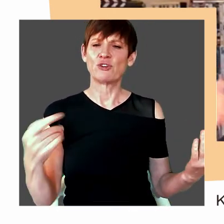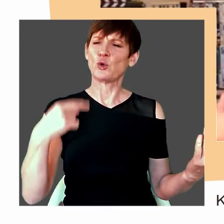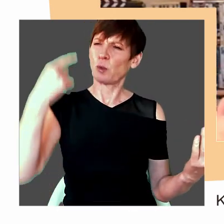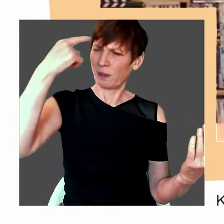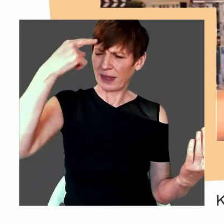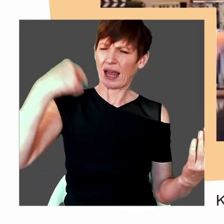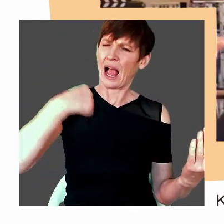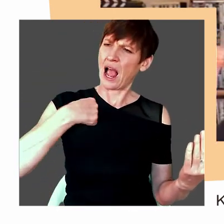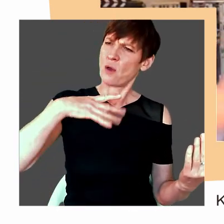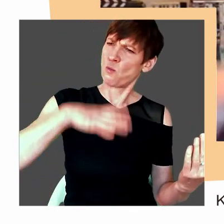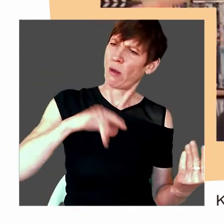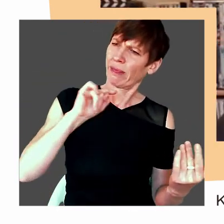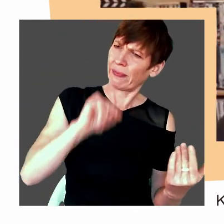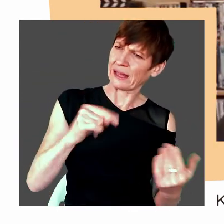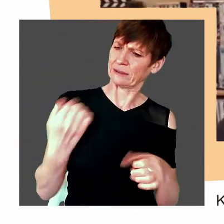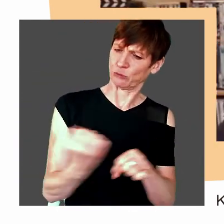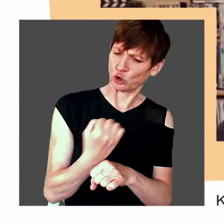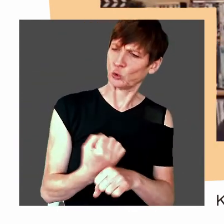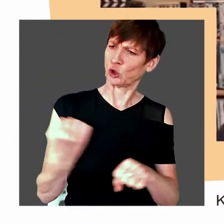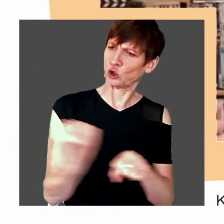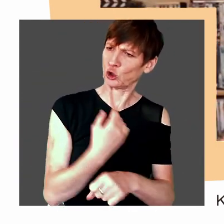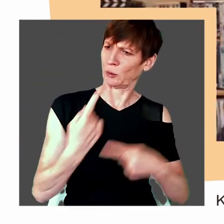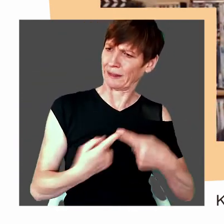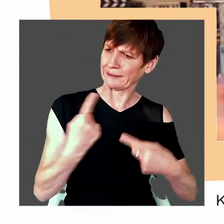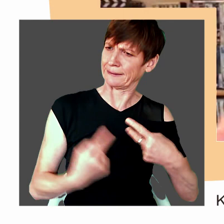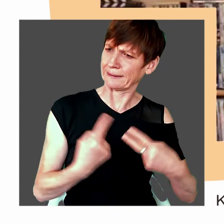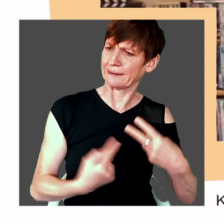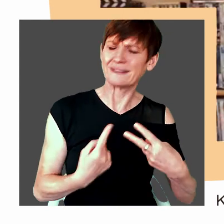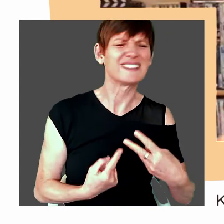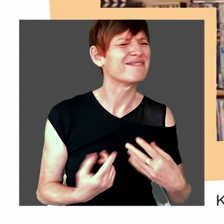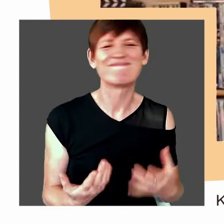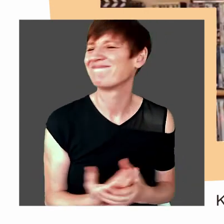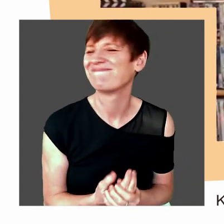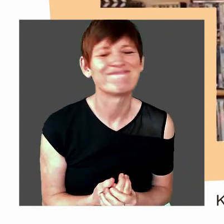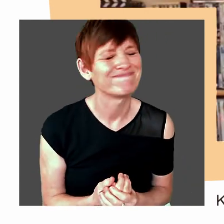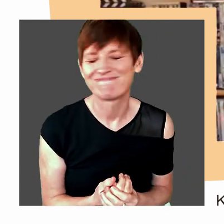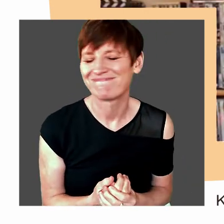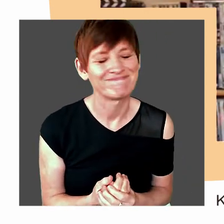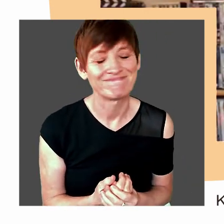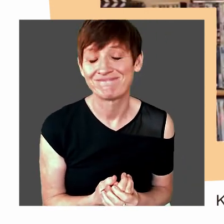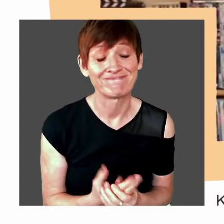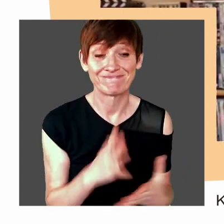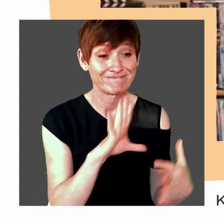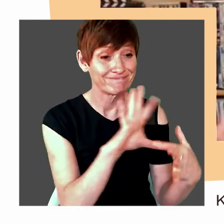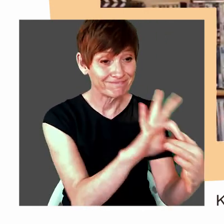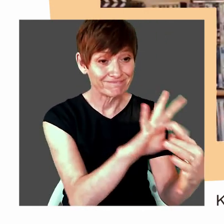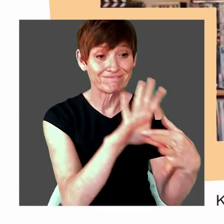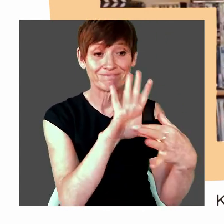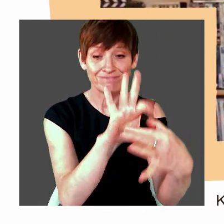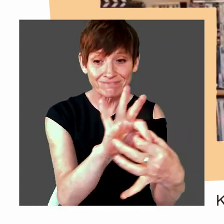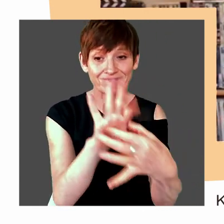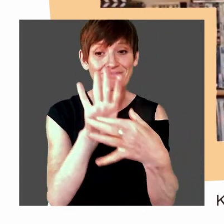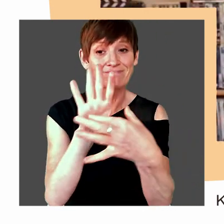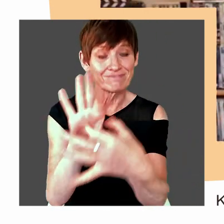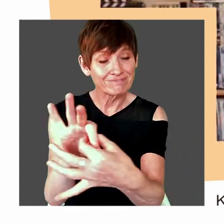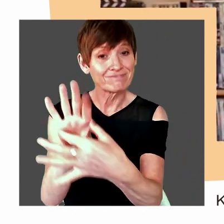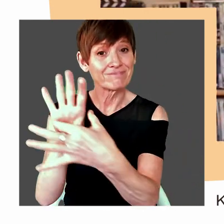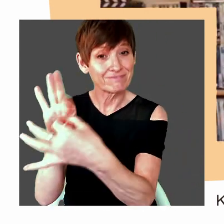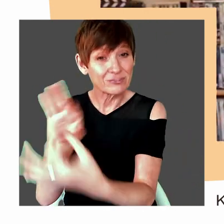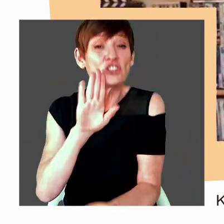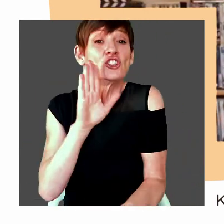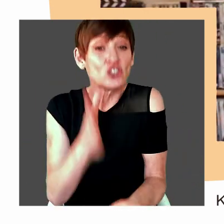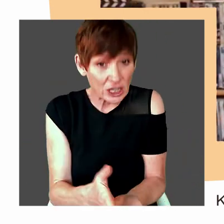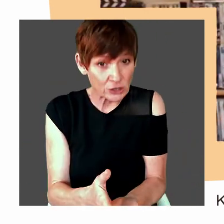this for me, and like, this is what I need, and this is what I need it done by, like, you, it's not about that. It's just about trying to create some kind of genuine